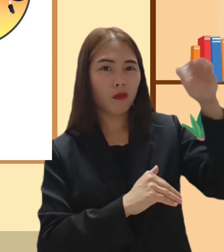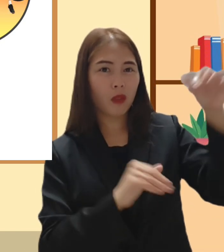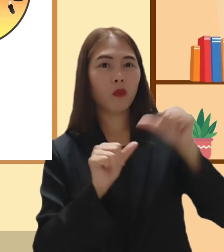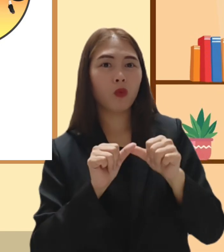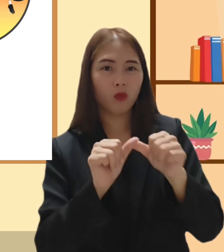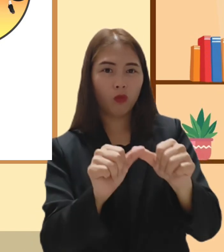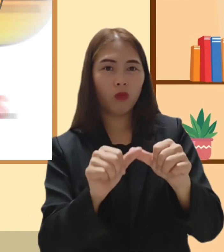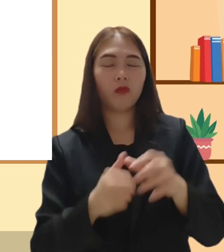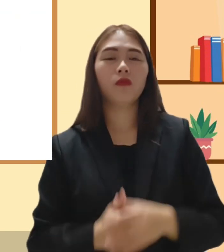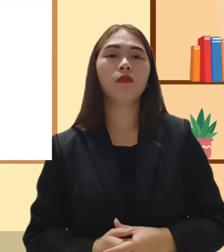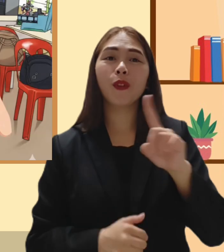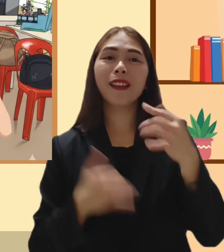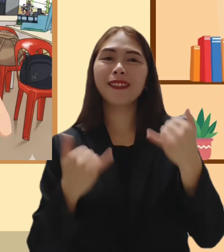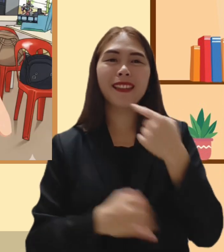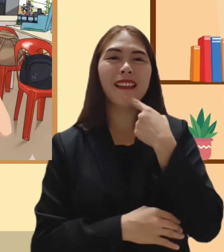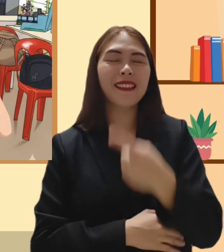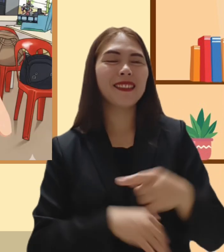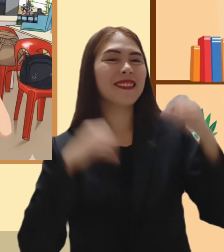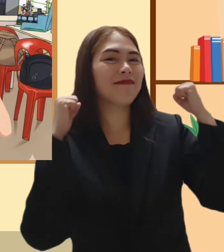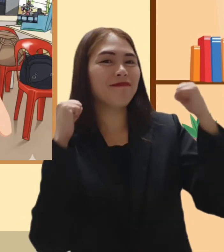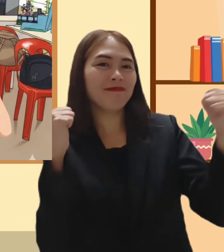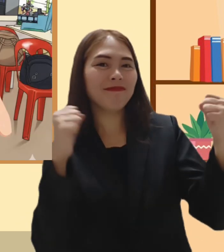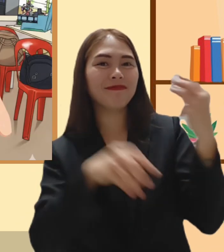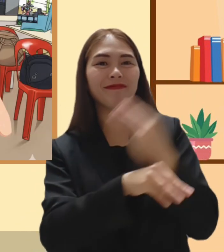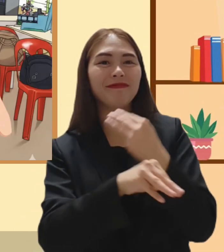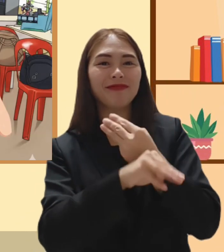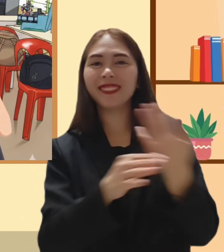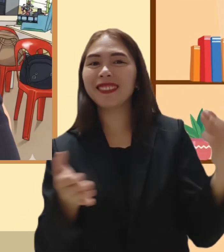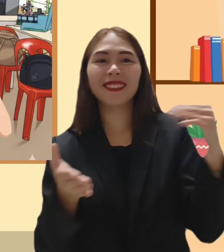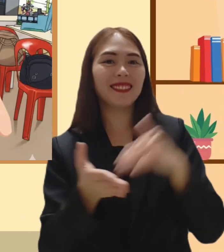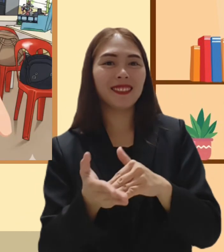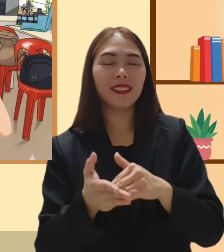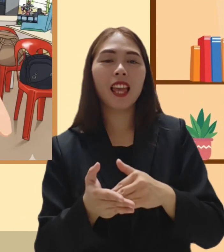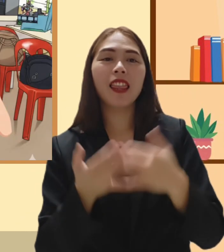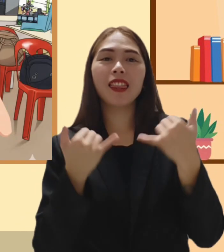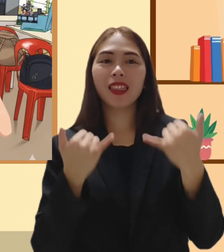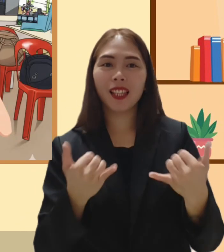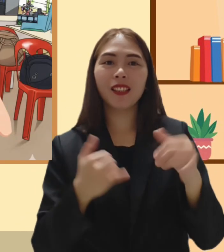something bigger when you keep going. So we can now say,